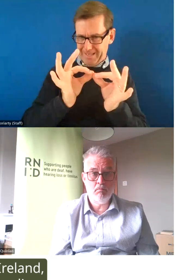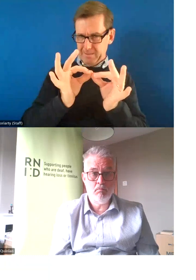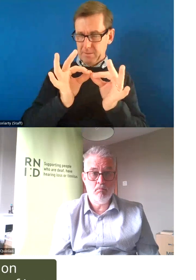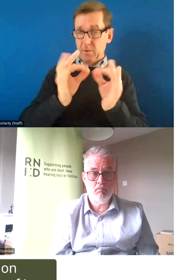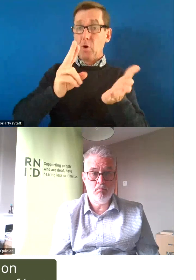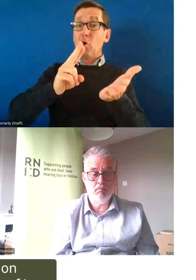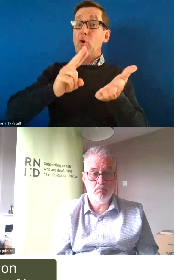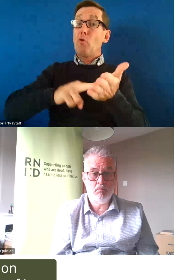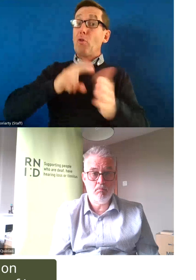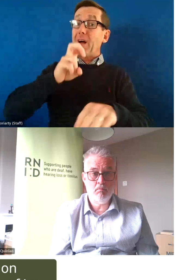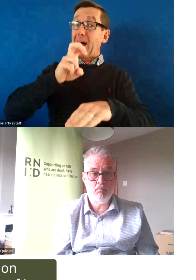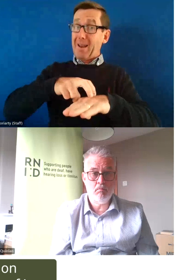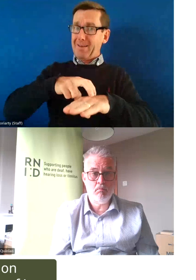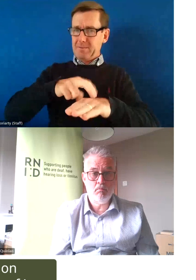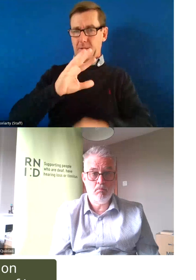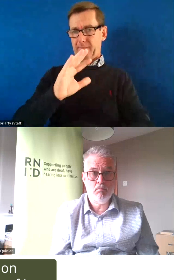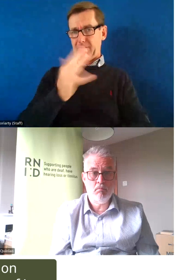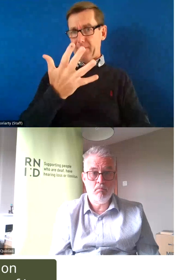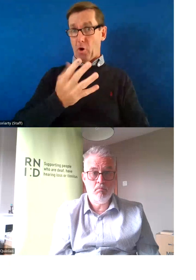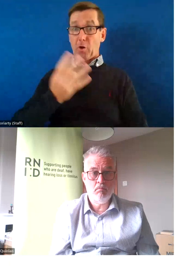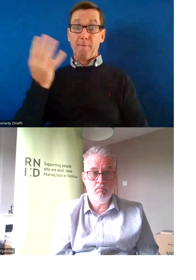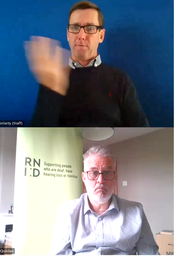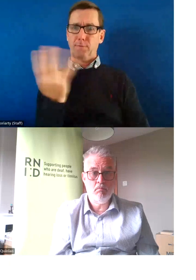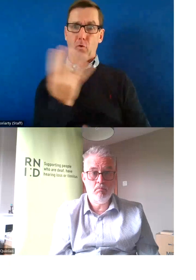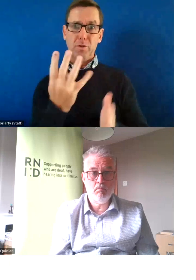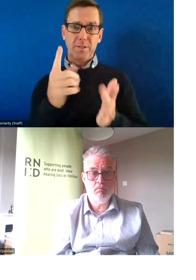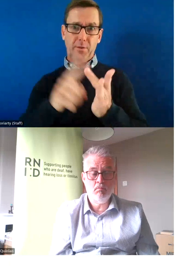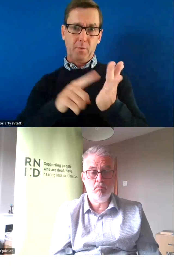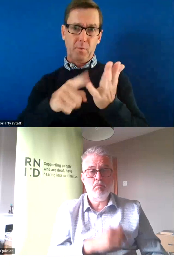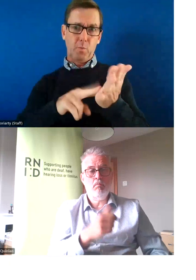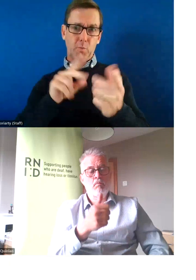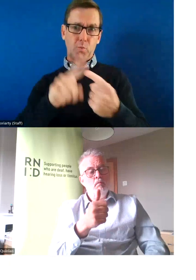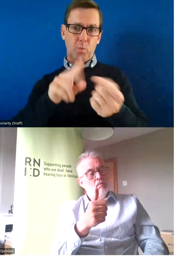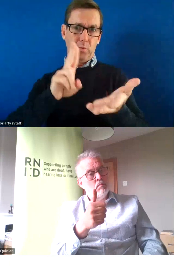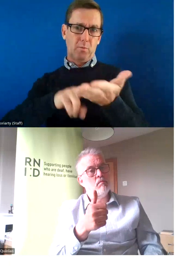earlier, it's 5 p.m. on Friday, the 14th of June.